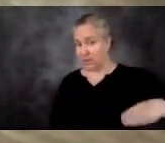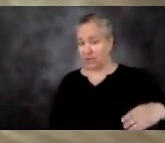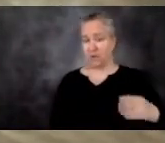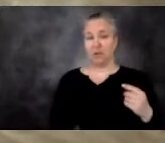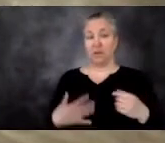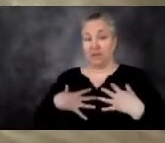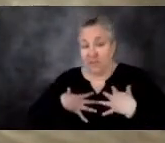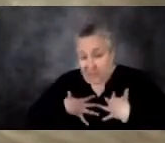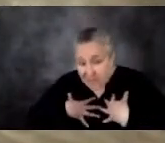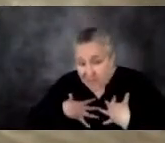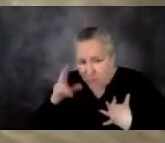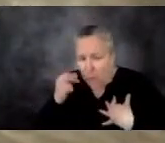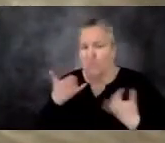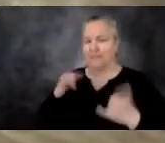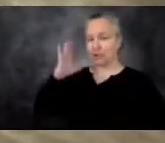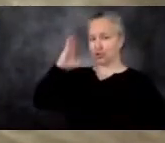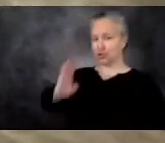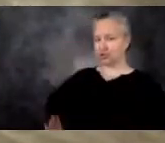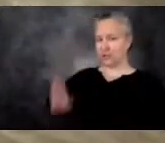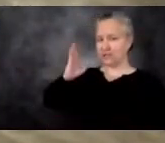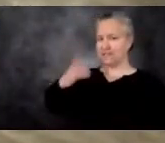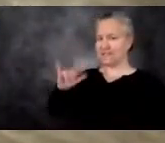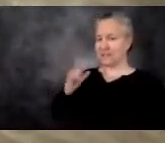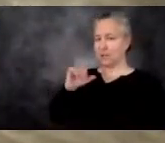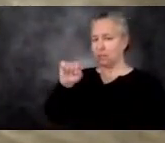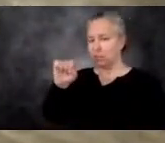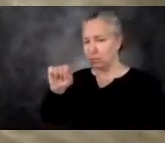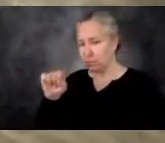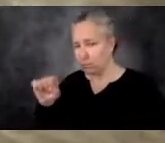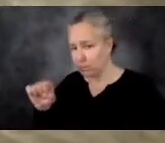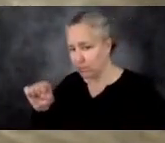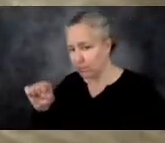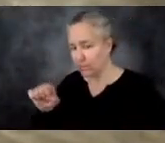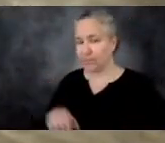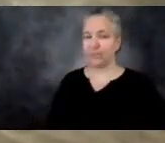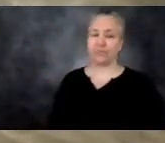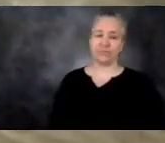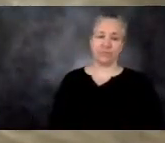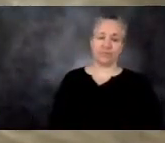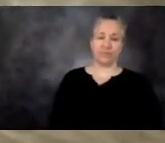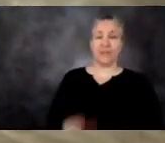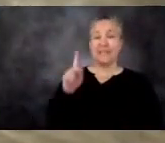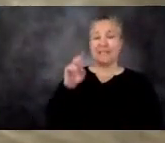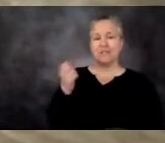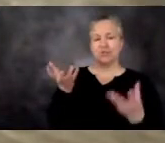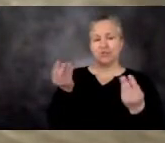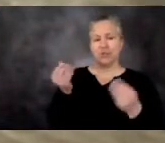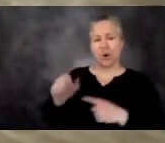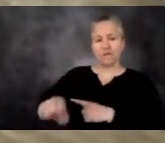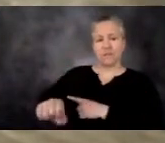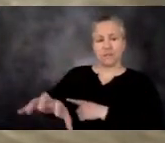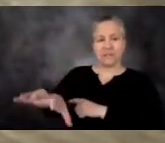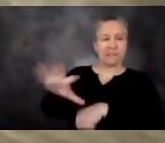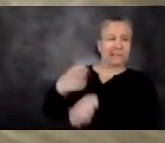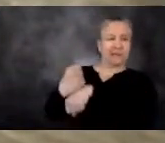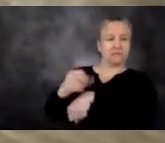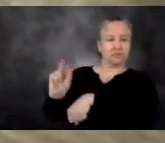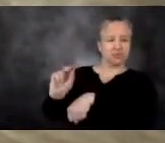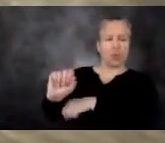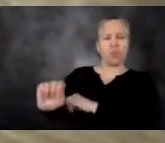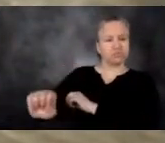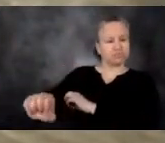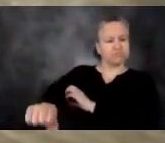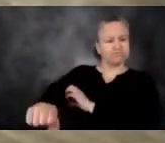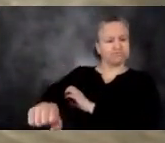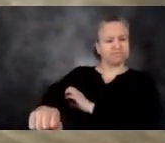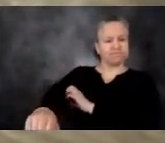round in this. We want to have that nice flat back. The knee should be slightly soft. Pull that toe up towards the knee, and let's